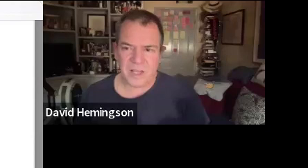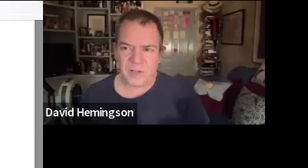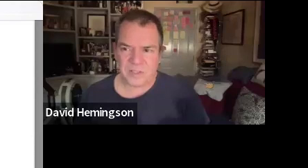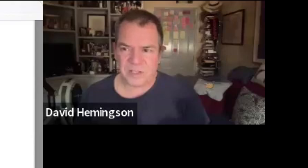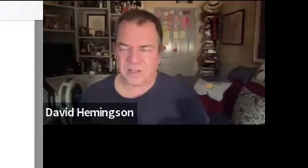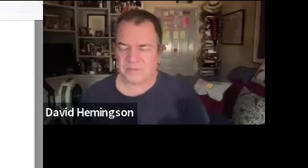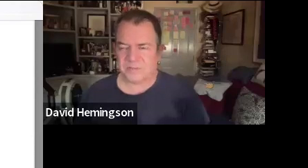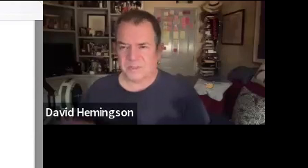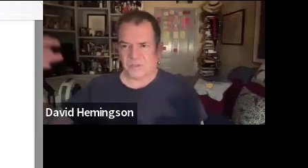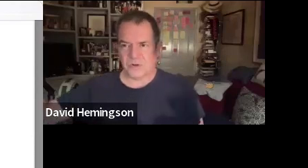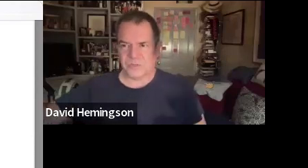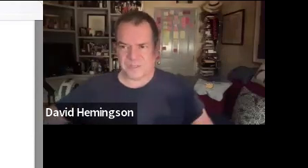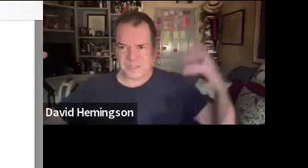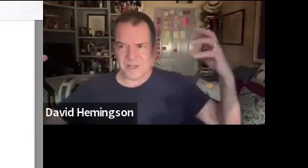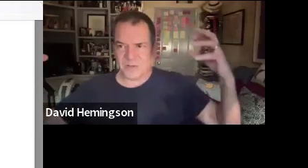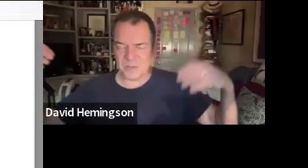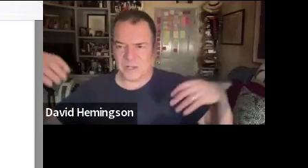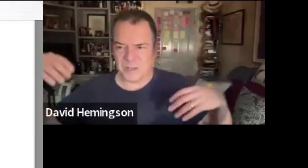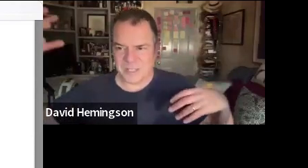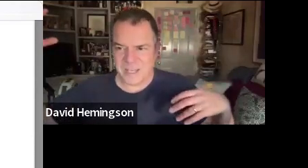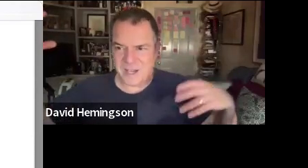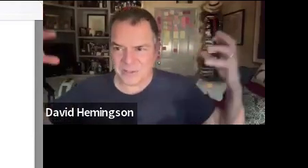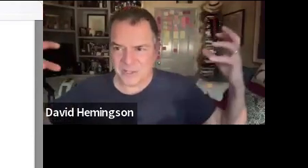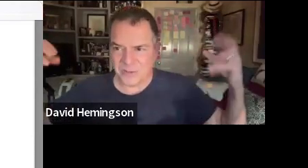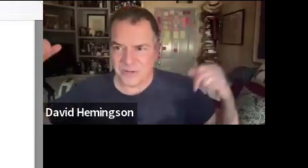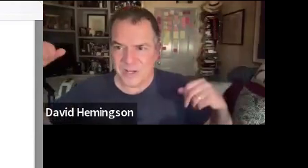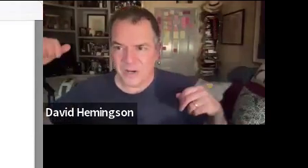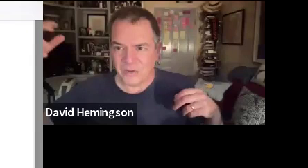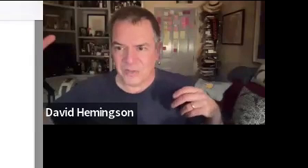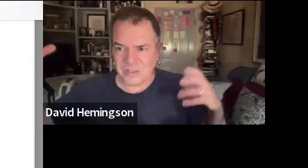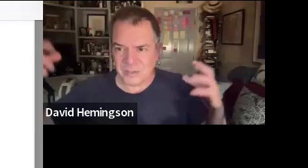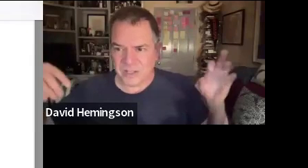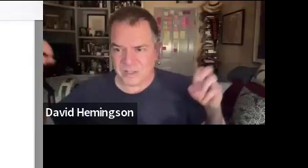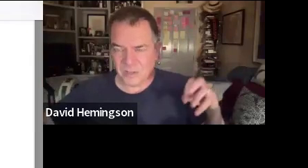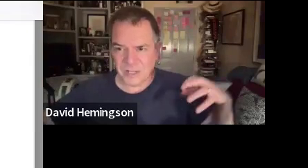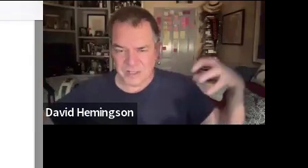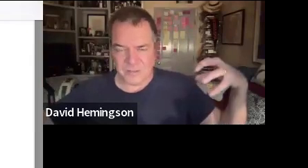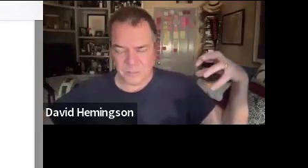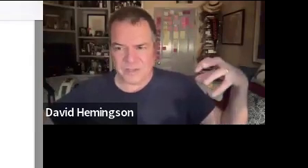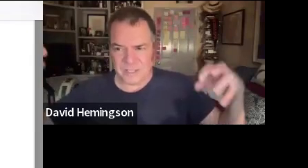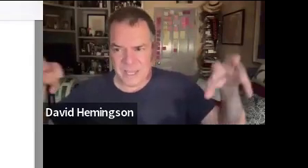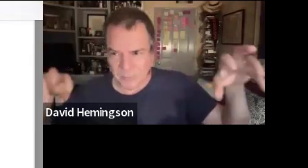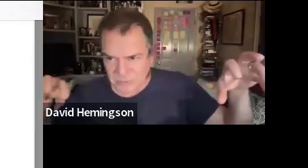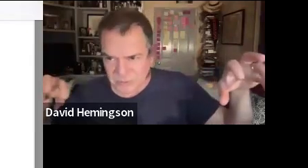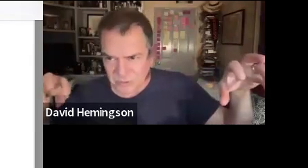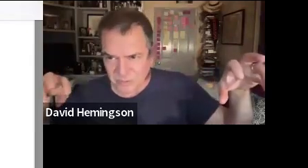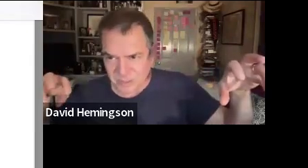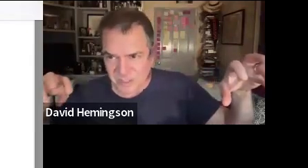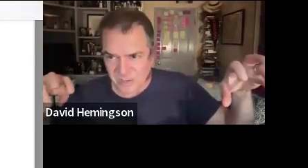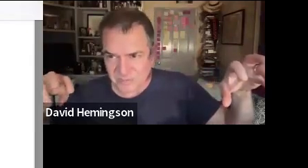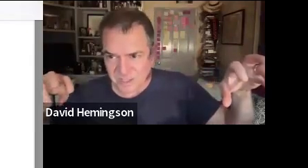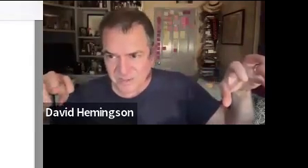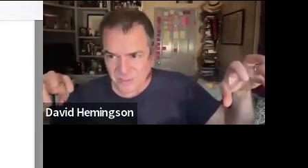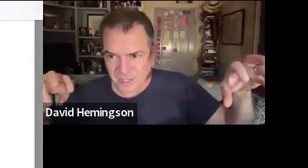example, Sideways, there's a lot of trophies in Sideways when they go to the steakhouse, you know, or other things in Nebraska. There'll be like basically animals, sort of